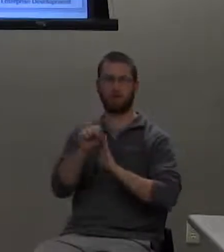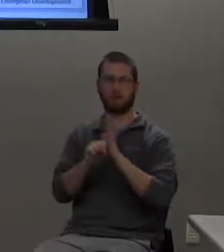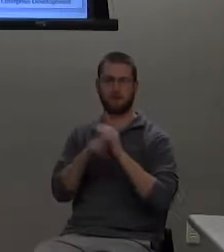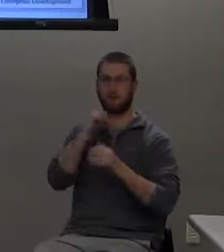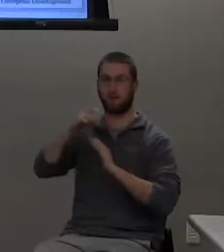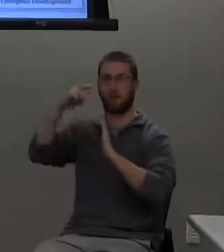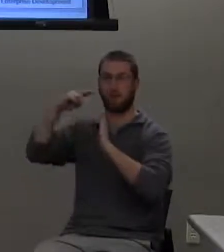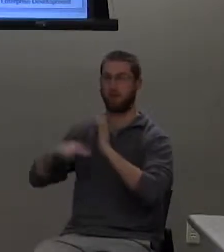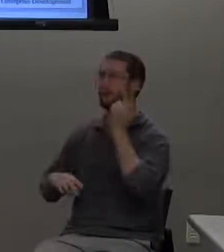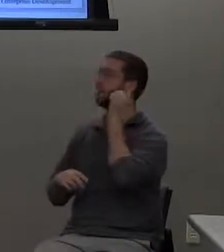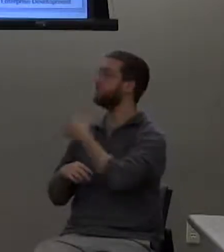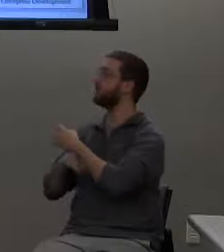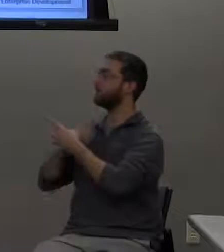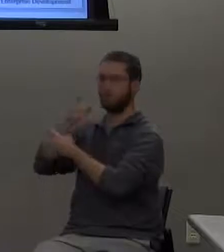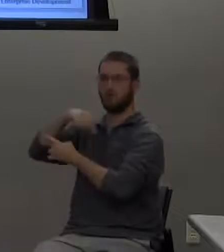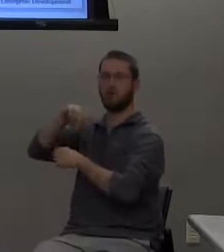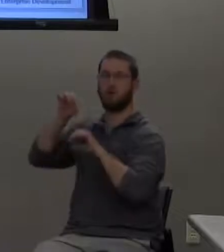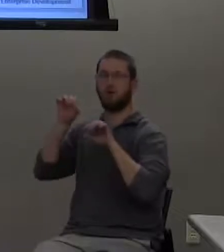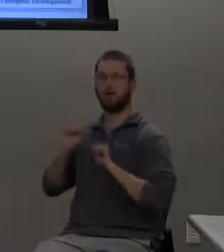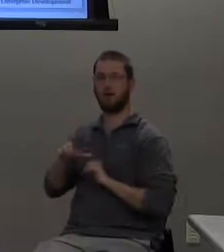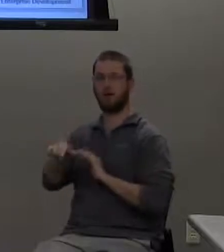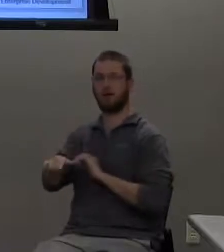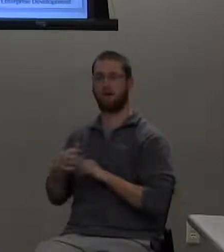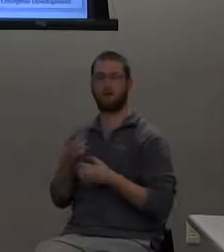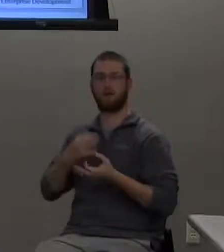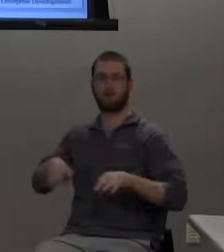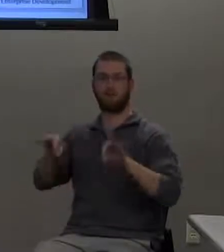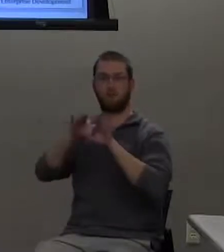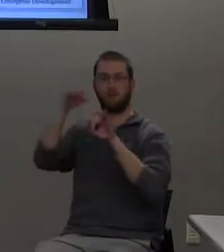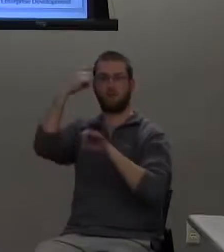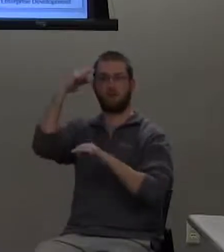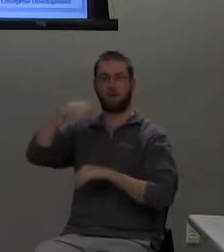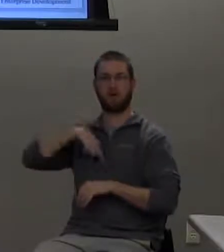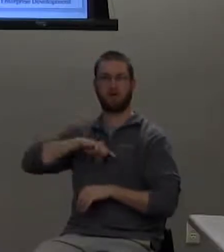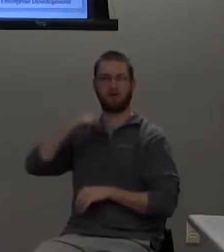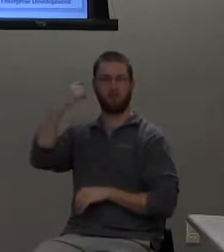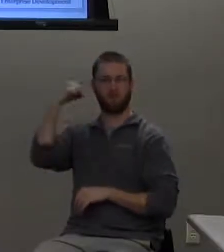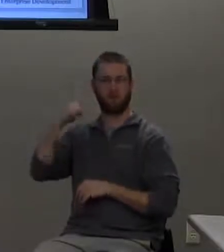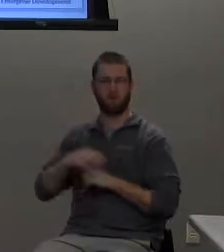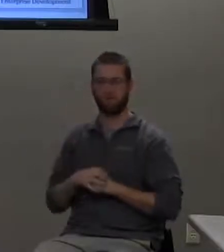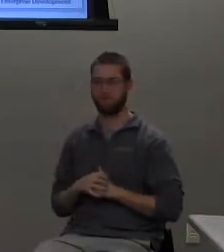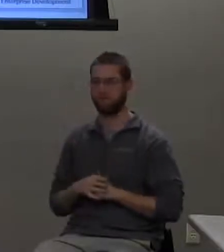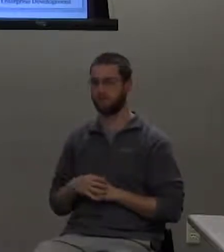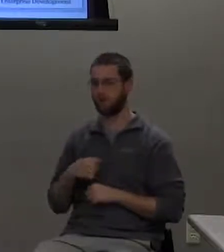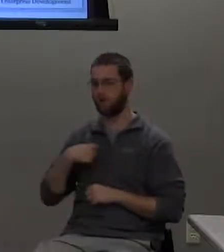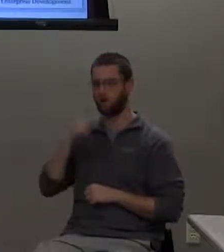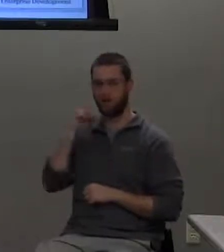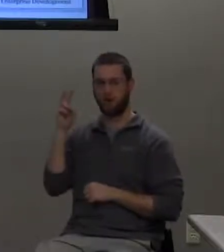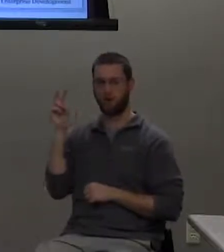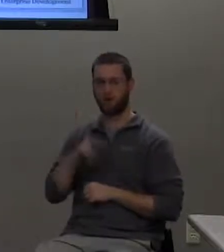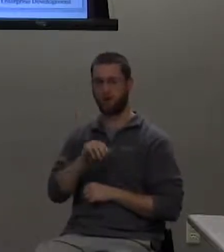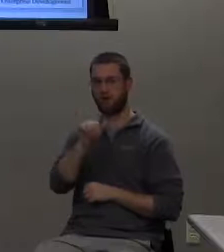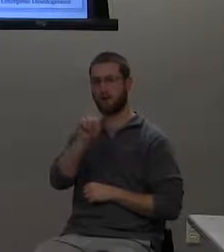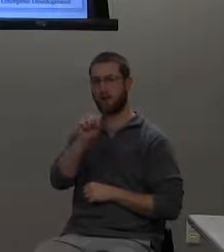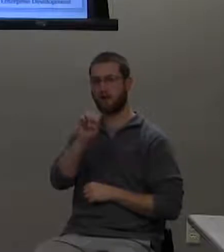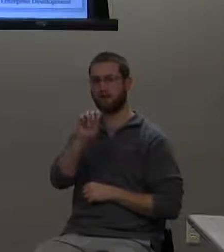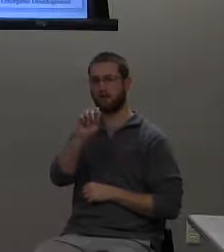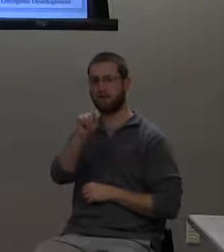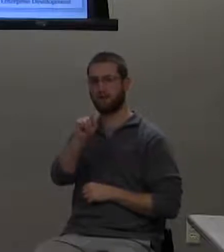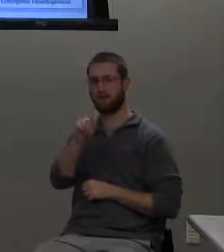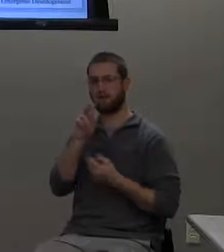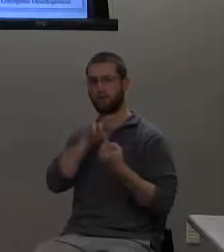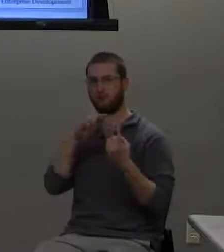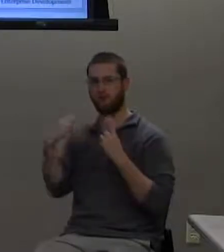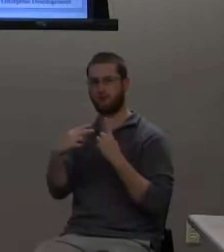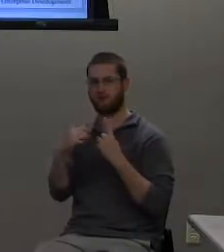your own leisure. I'm here to distill this into why does this matter for us, okay? So when we looked at from an asset perspective, from a competitive asset